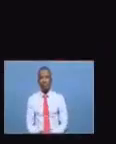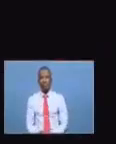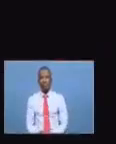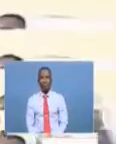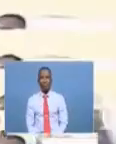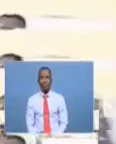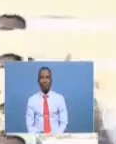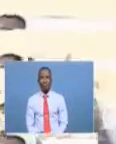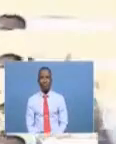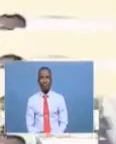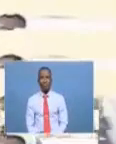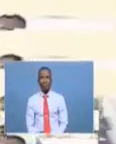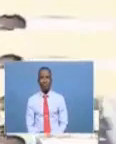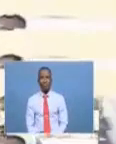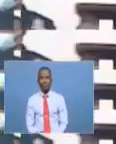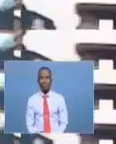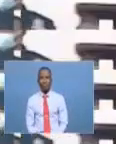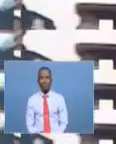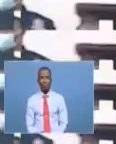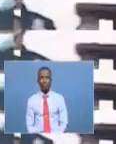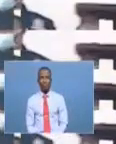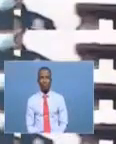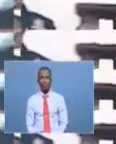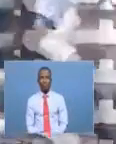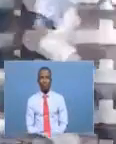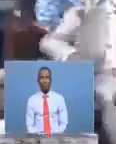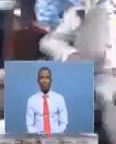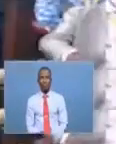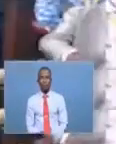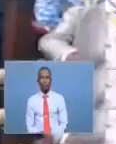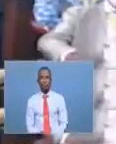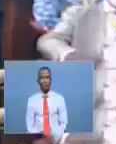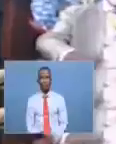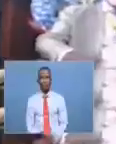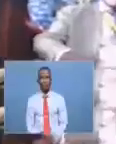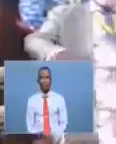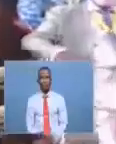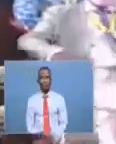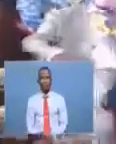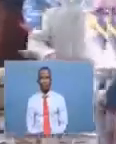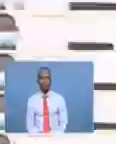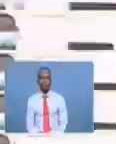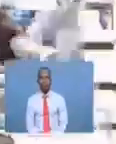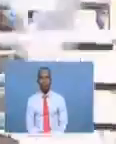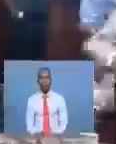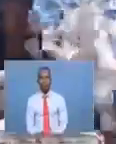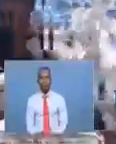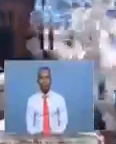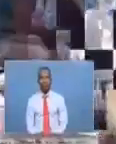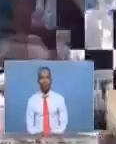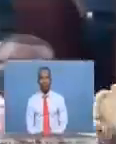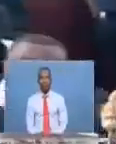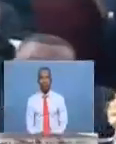Examine me. Those are words that she cannot run away from. Those are her words.